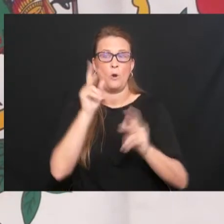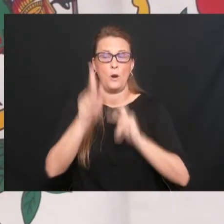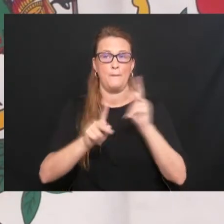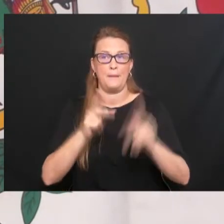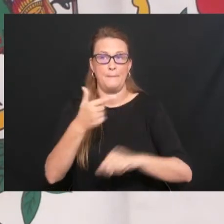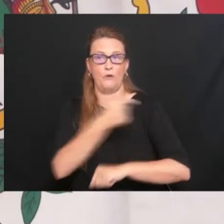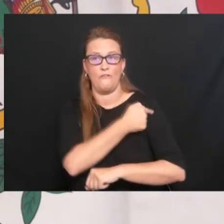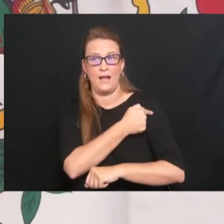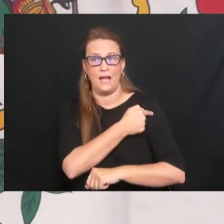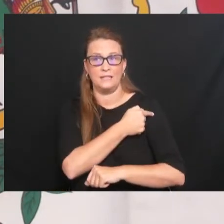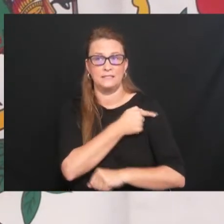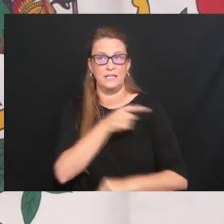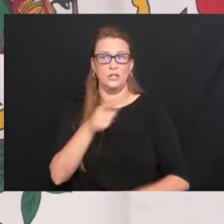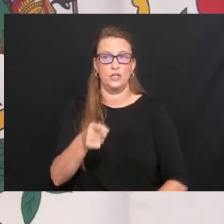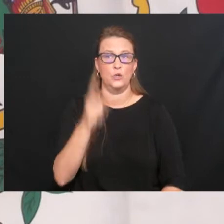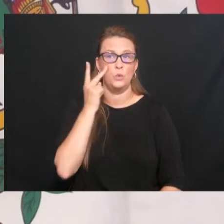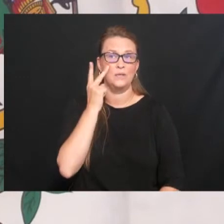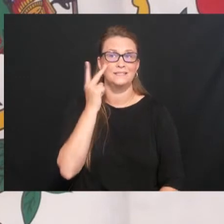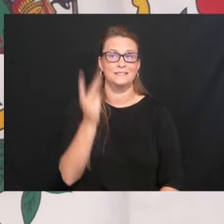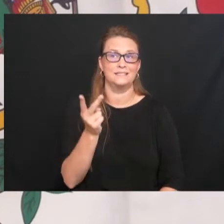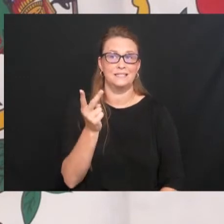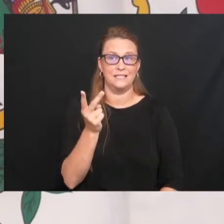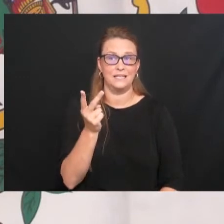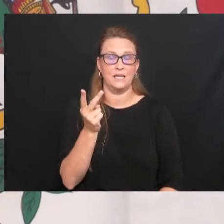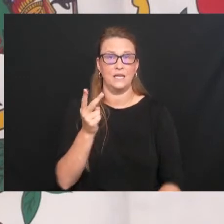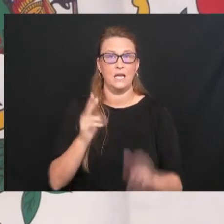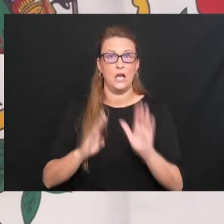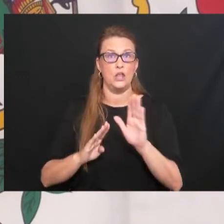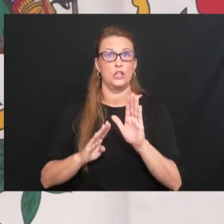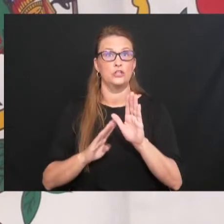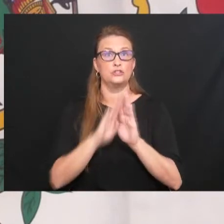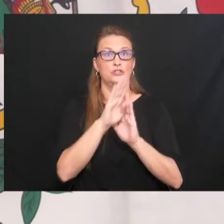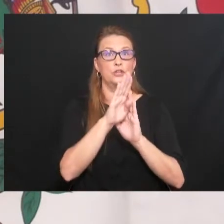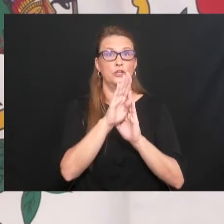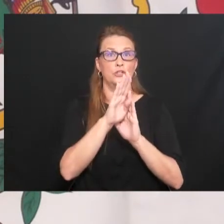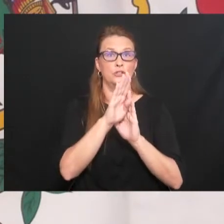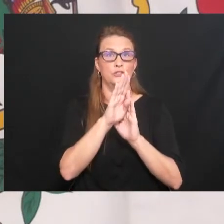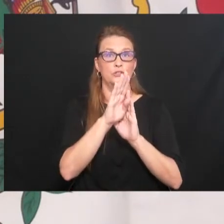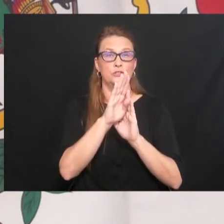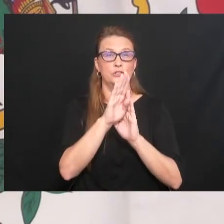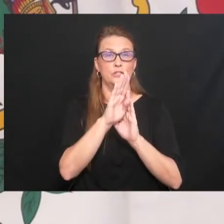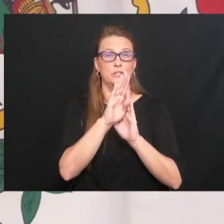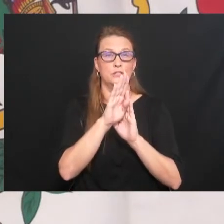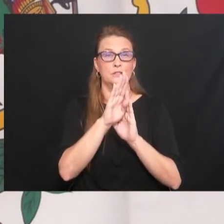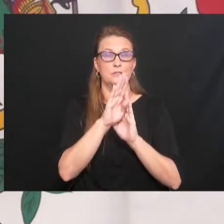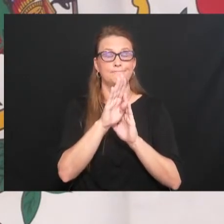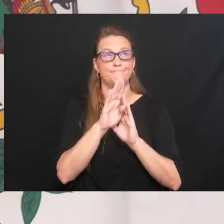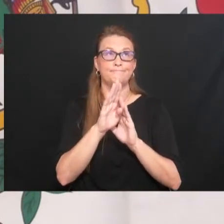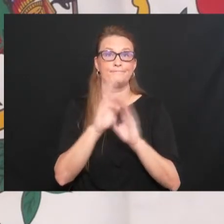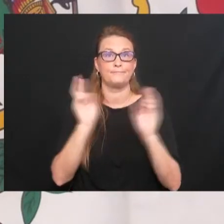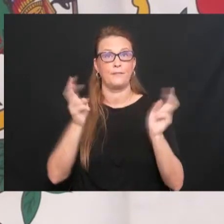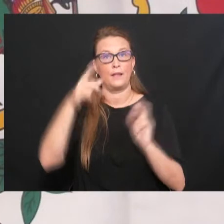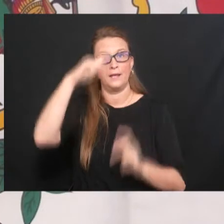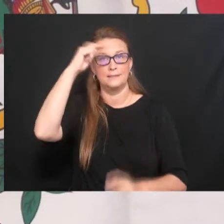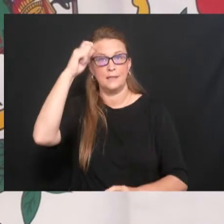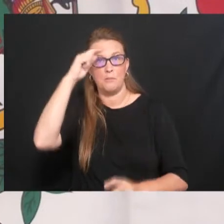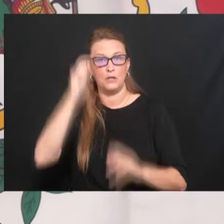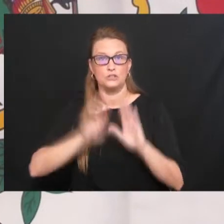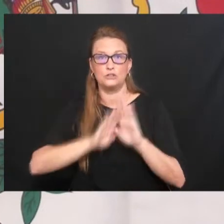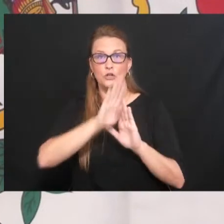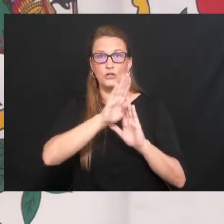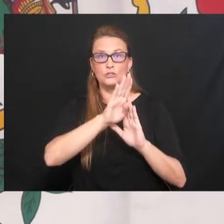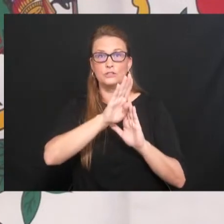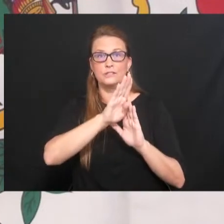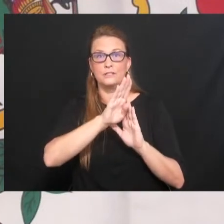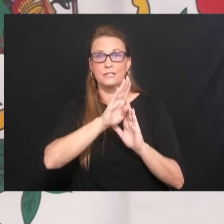you'll see that the surge, this summer surge, you know, is